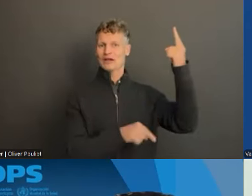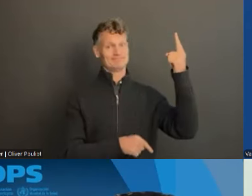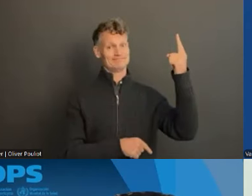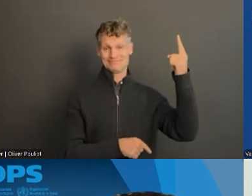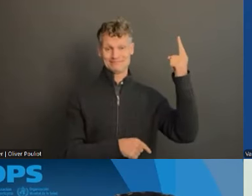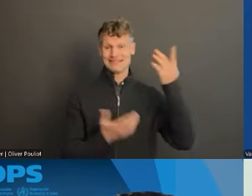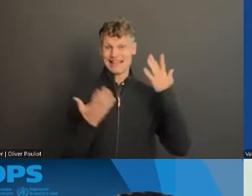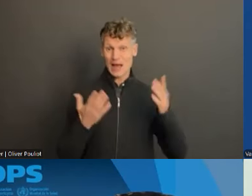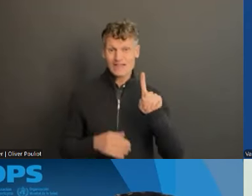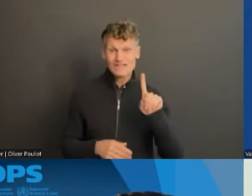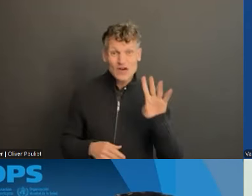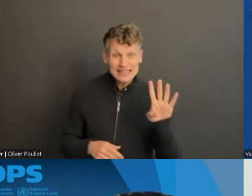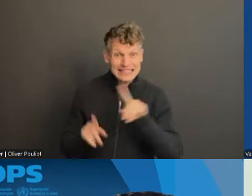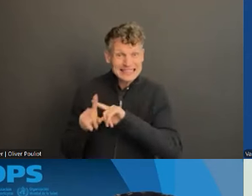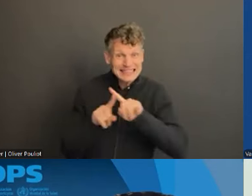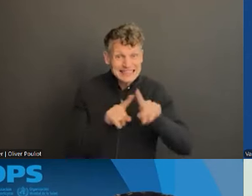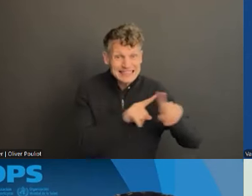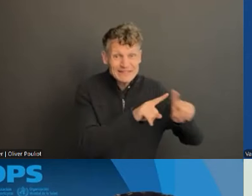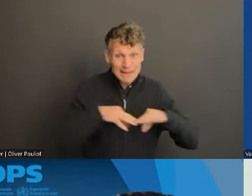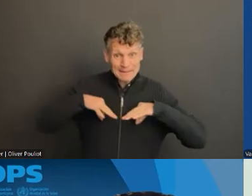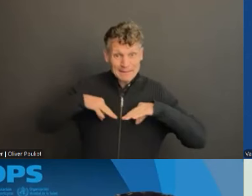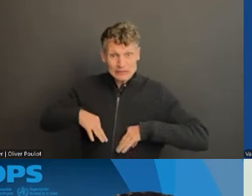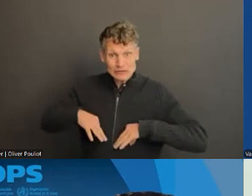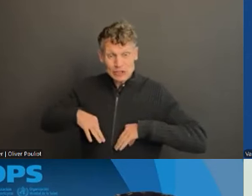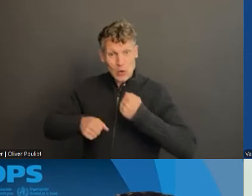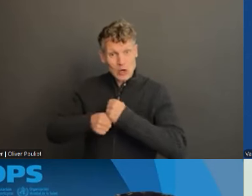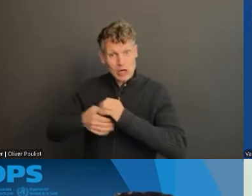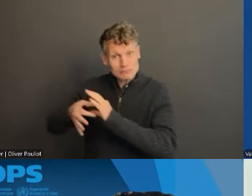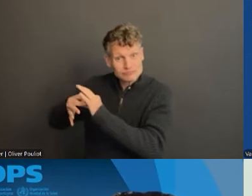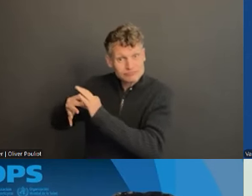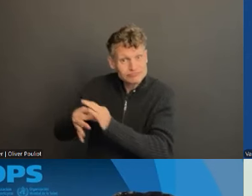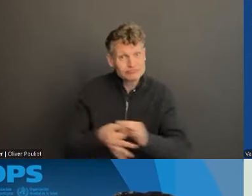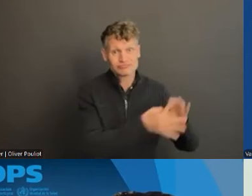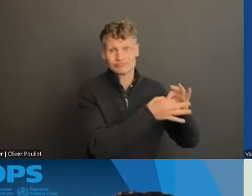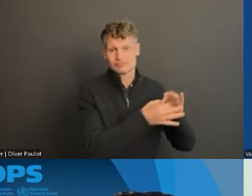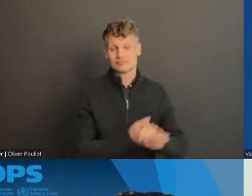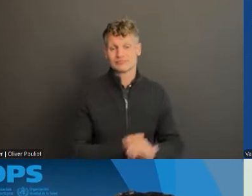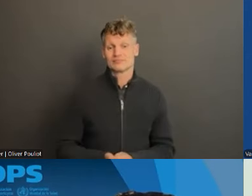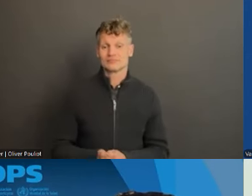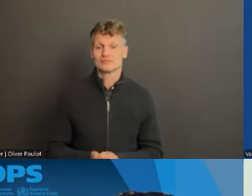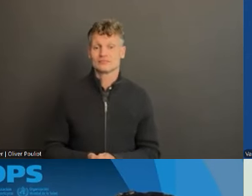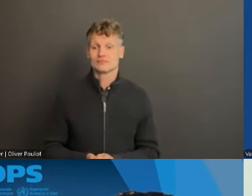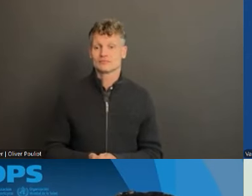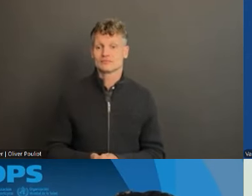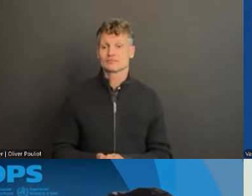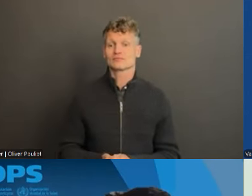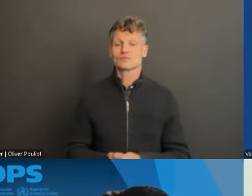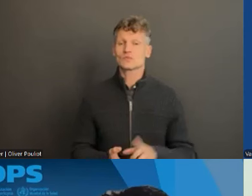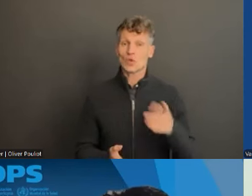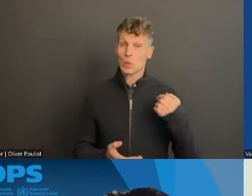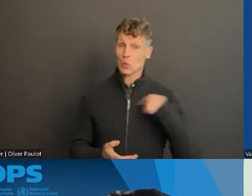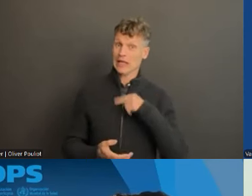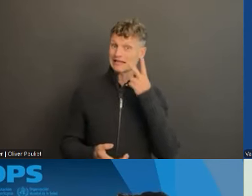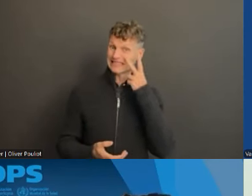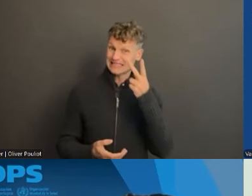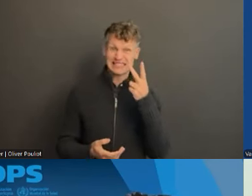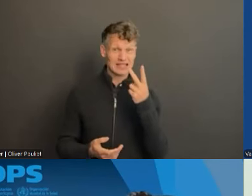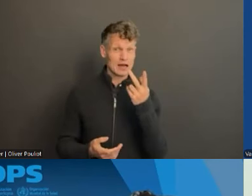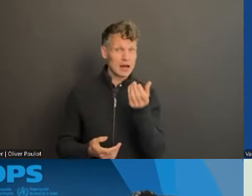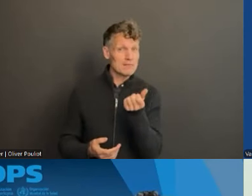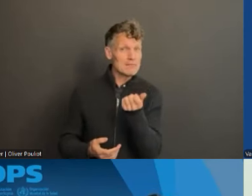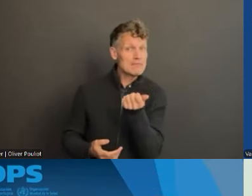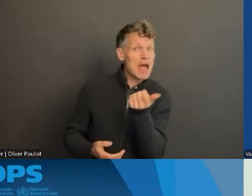region is that from the health sector perspective is that this is complex, this